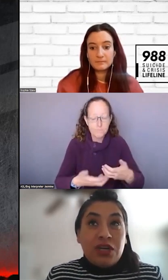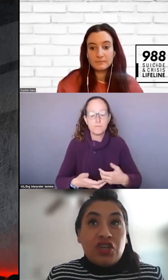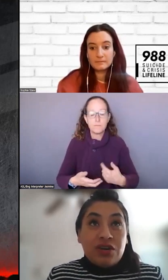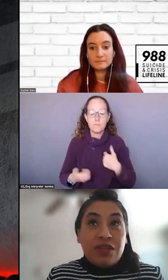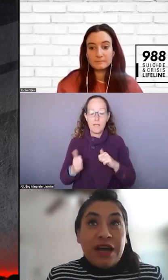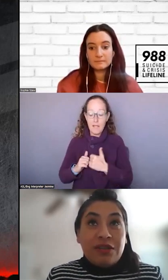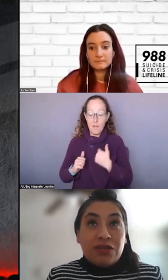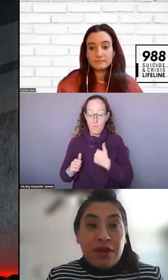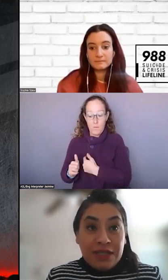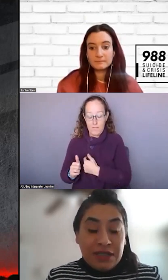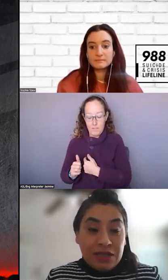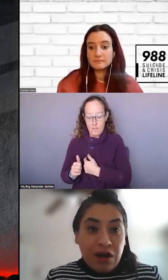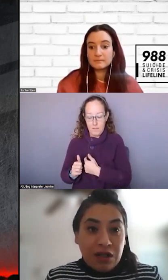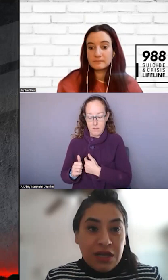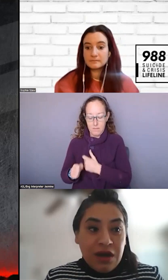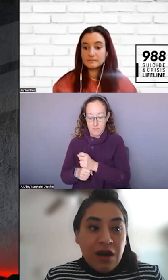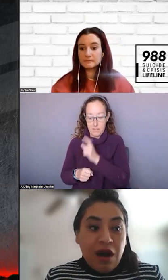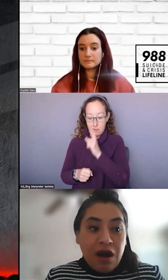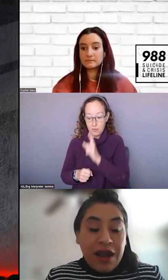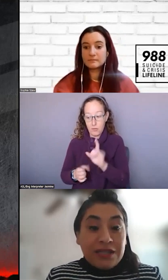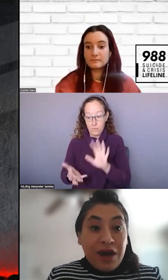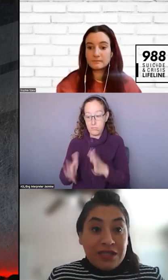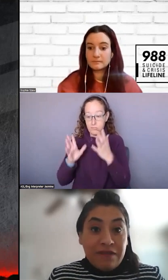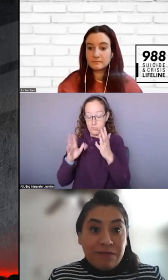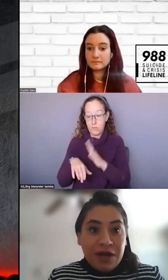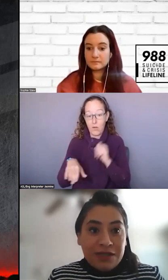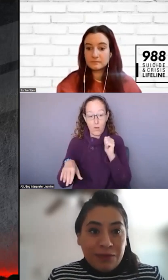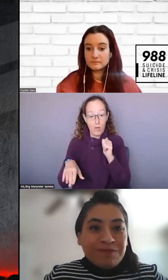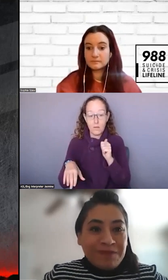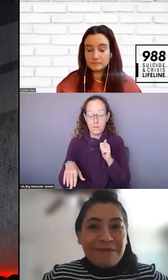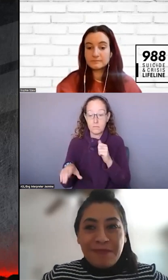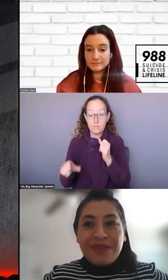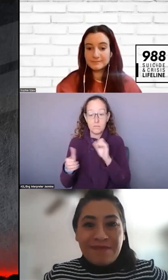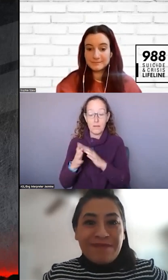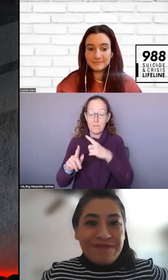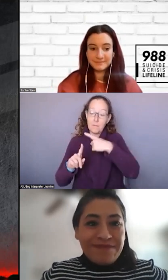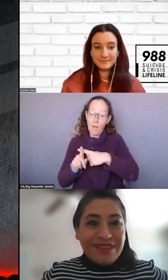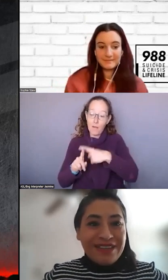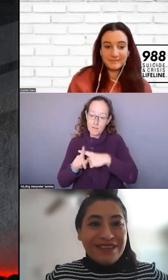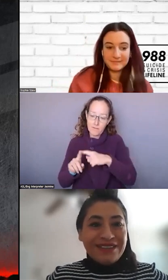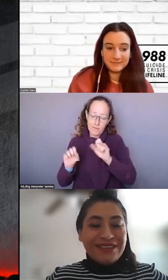to ensure that those crisis calls are as positive as possible.